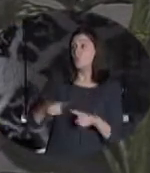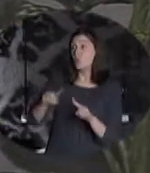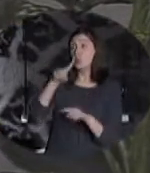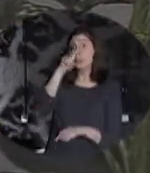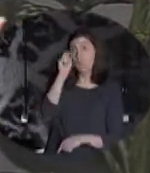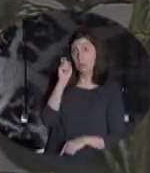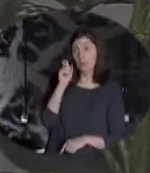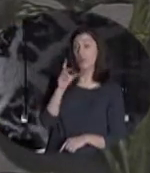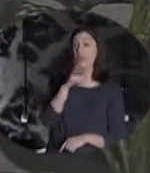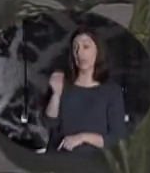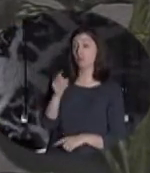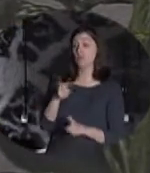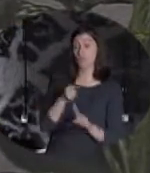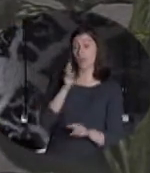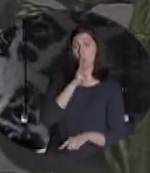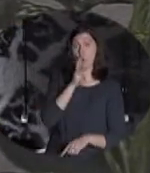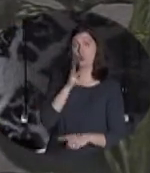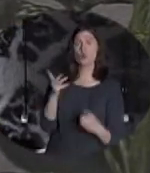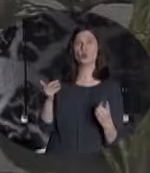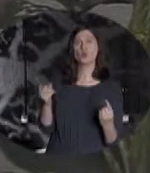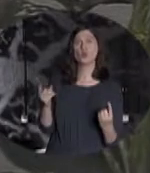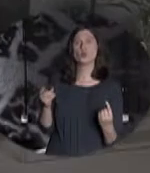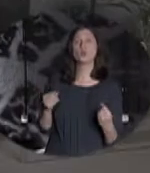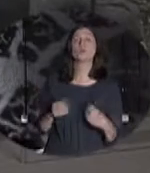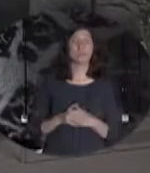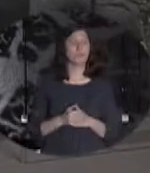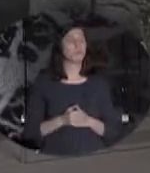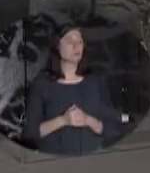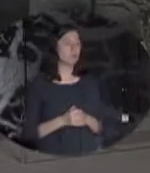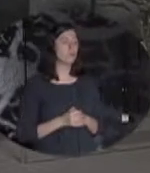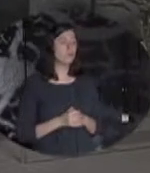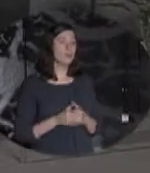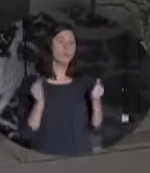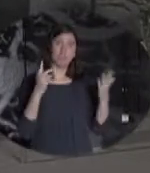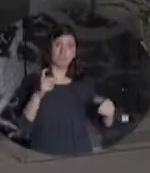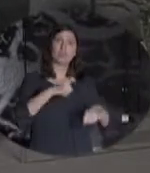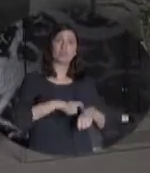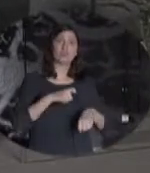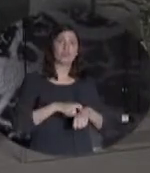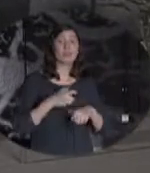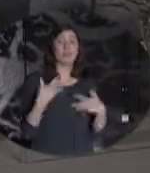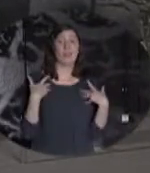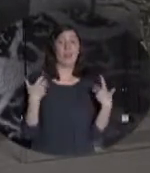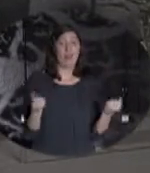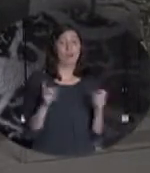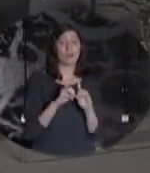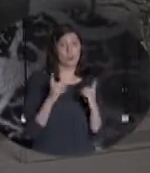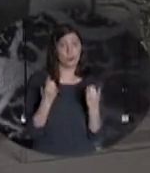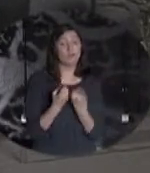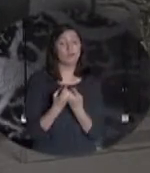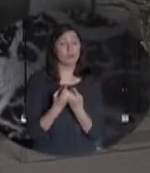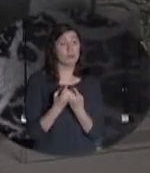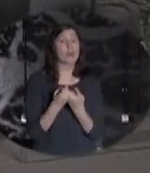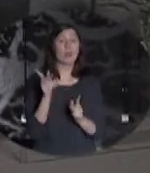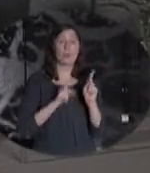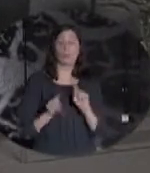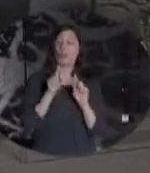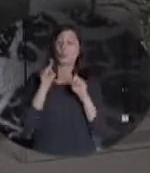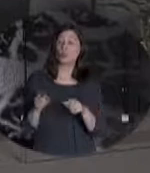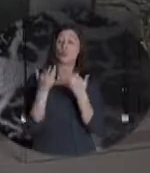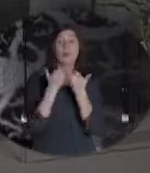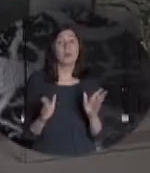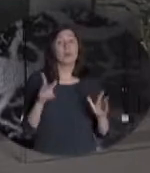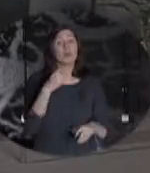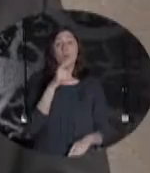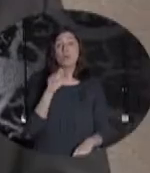things that we could possibly deal with during the summer months? A lot of times in the summer months, we see at the health department, when people are in public pools or water